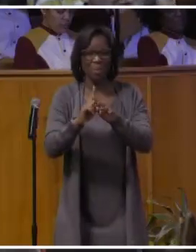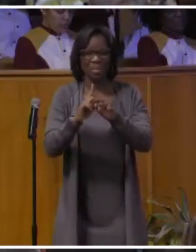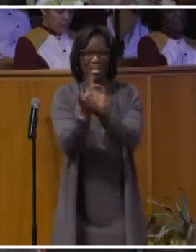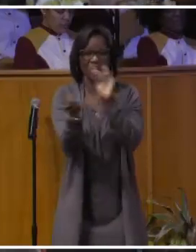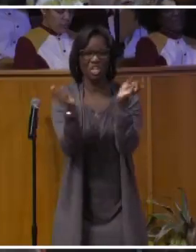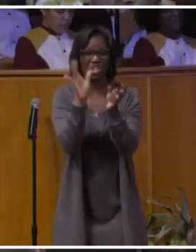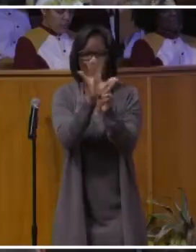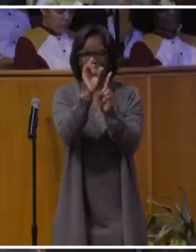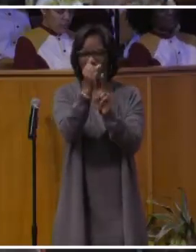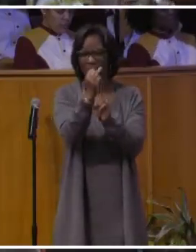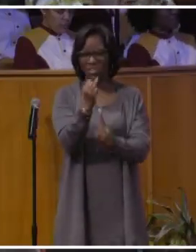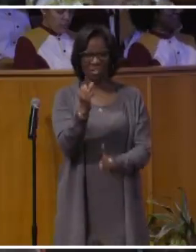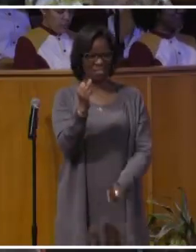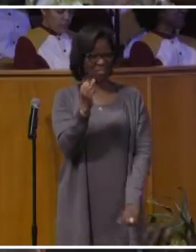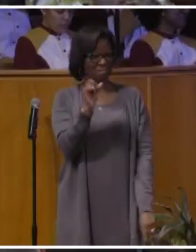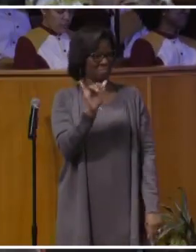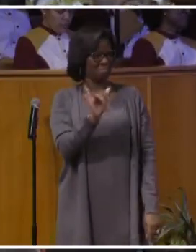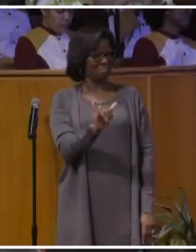way?